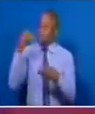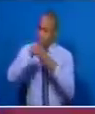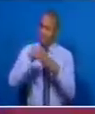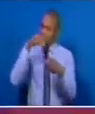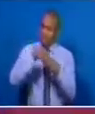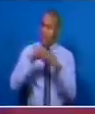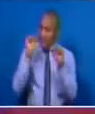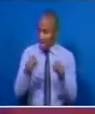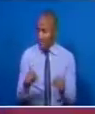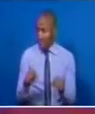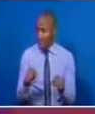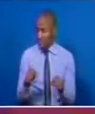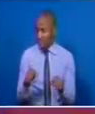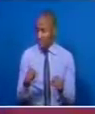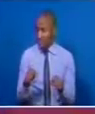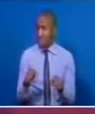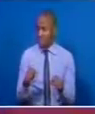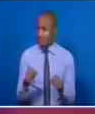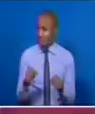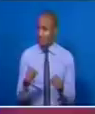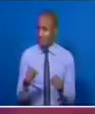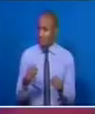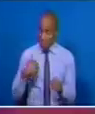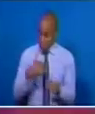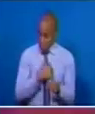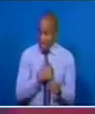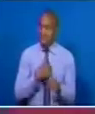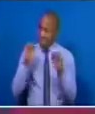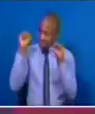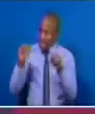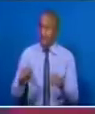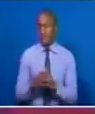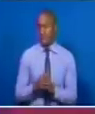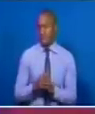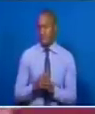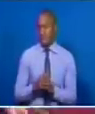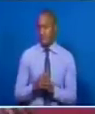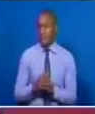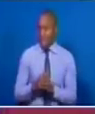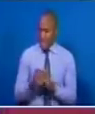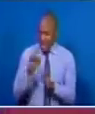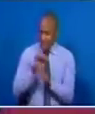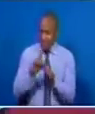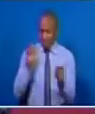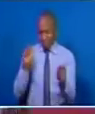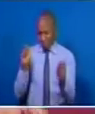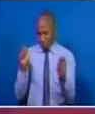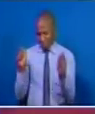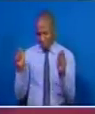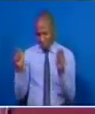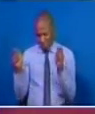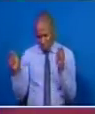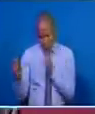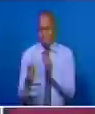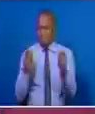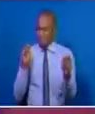also believe that we can be able to turn things around economically,